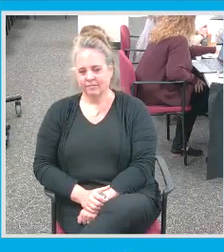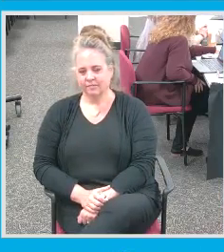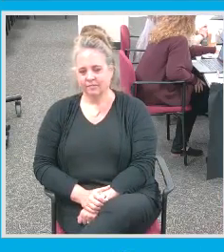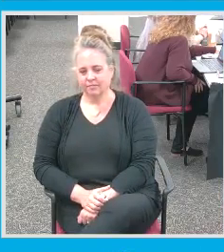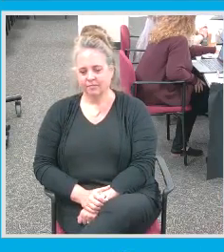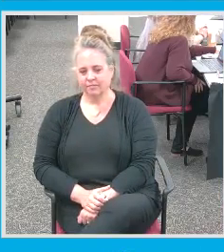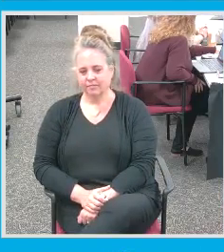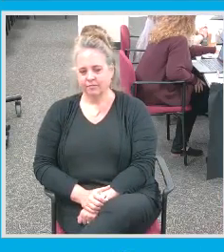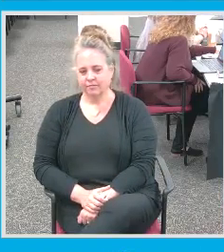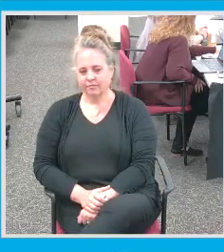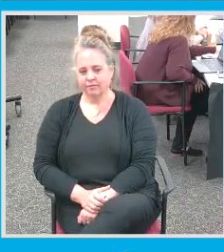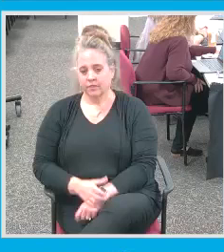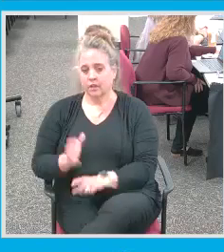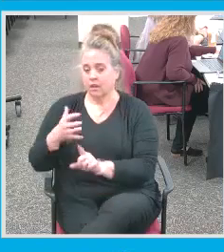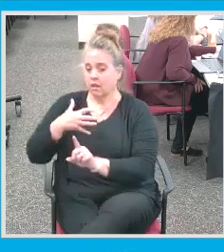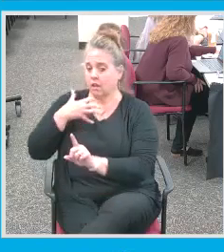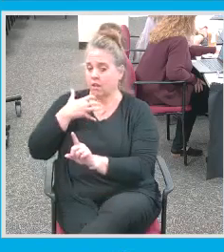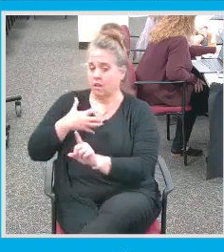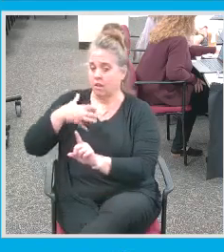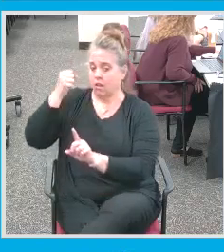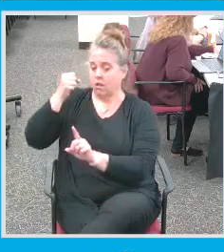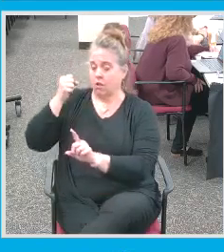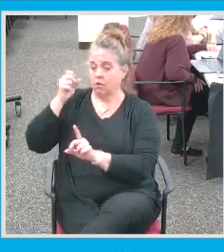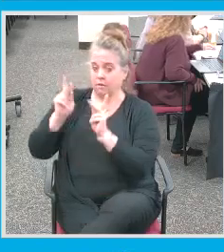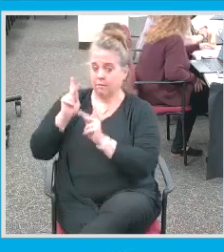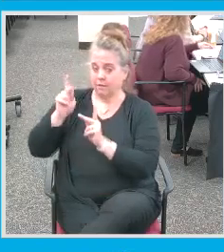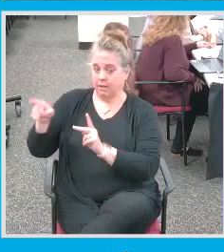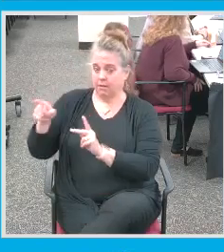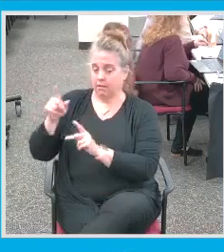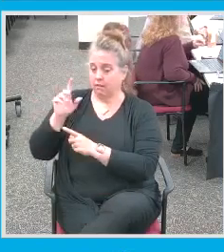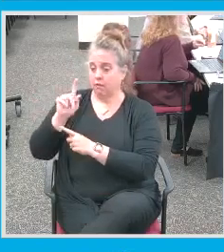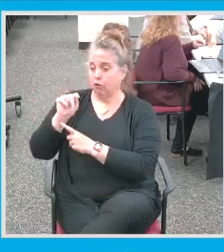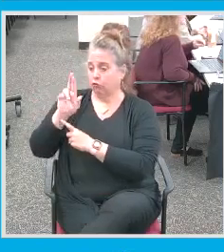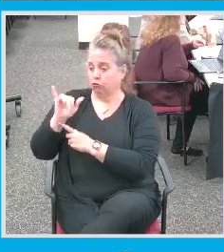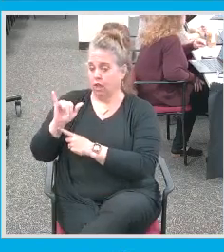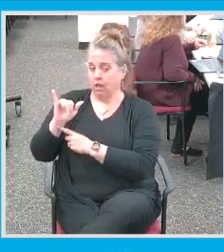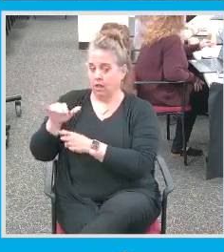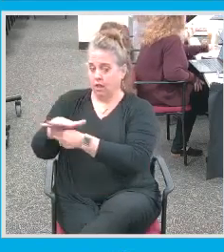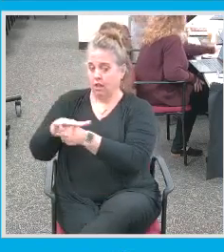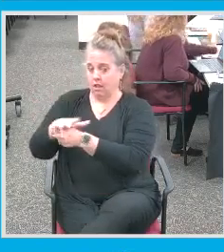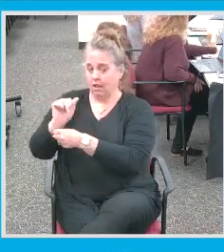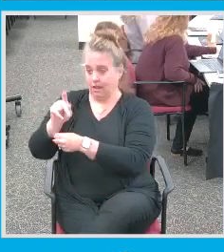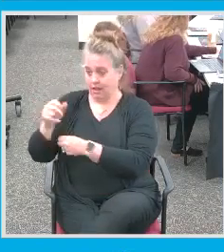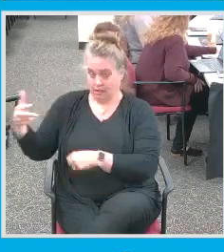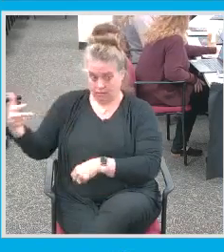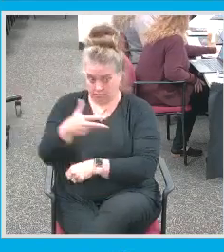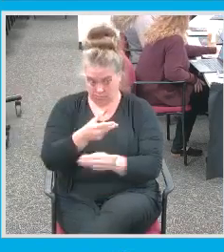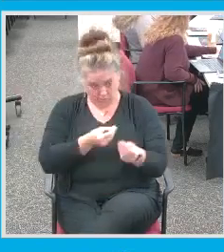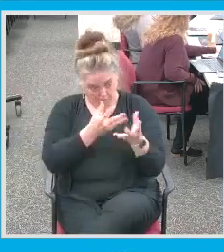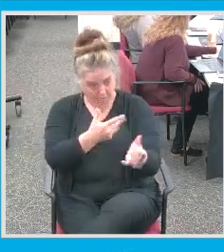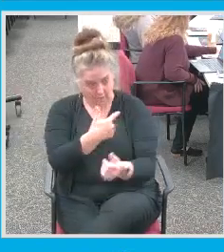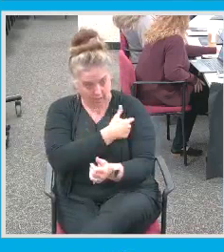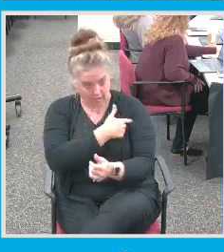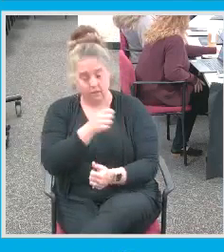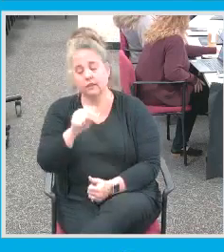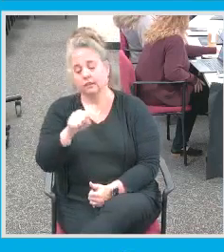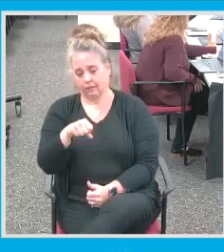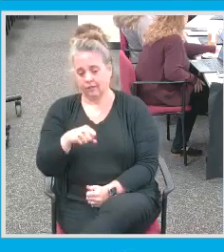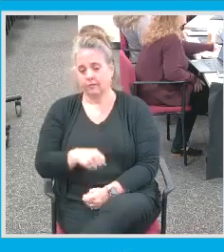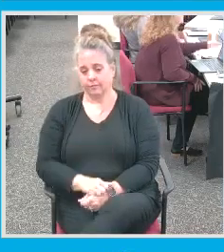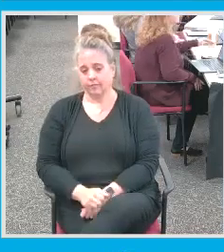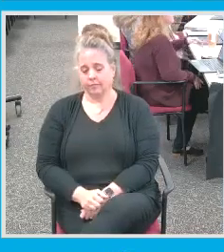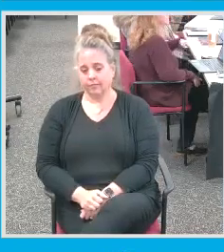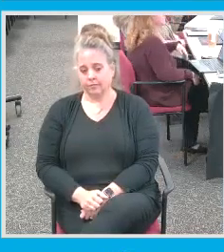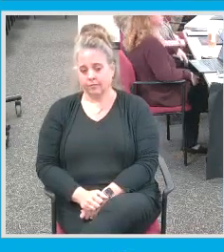to Tri-Lakes and get the flu vaccine? Sure, yeah. And I'd say, Mayor Glant, that